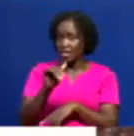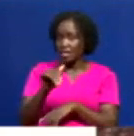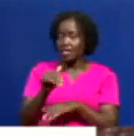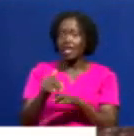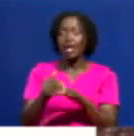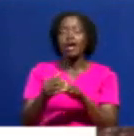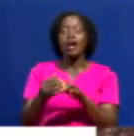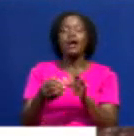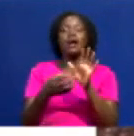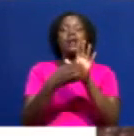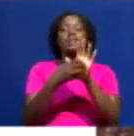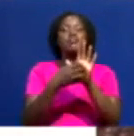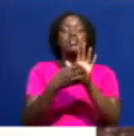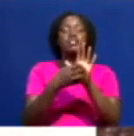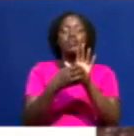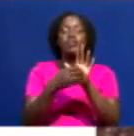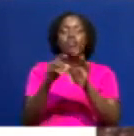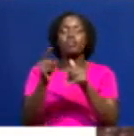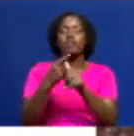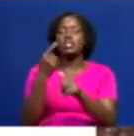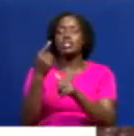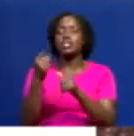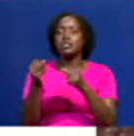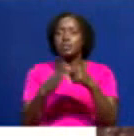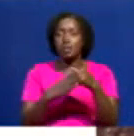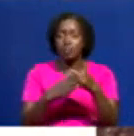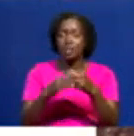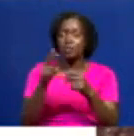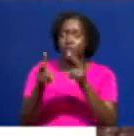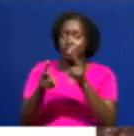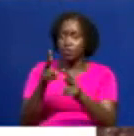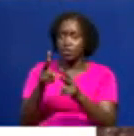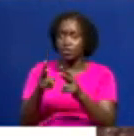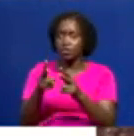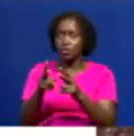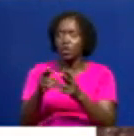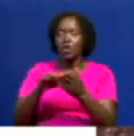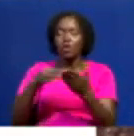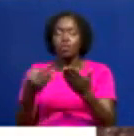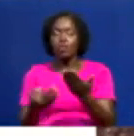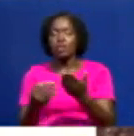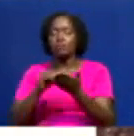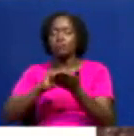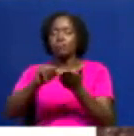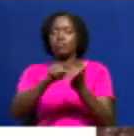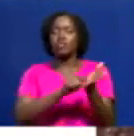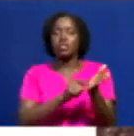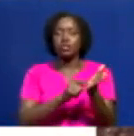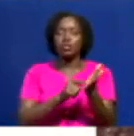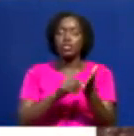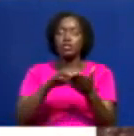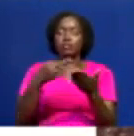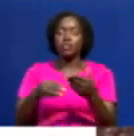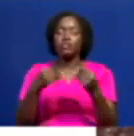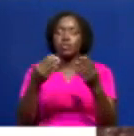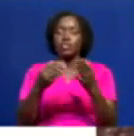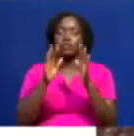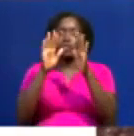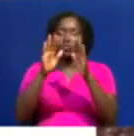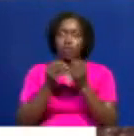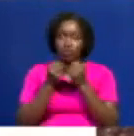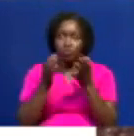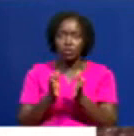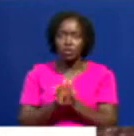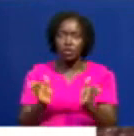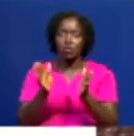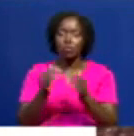of 21st September 2022 be declared a nullity as it fails to provide crucial information that enables the public